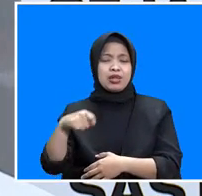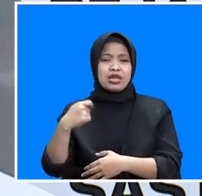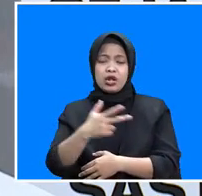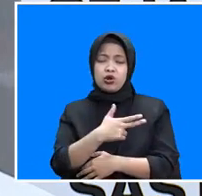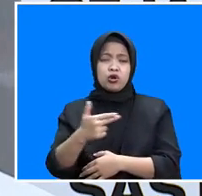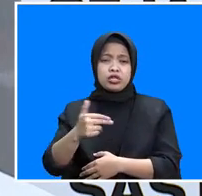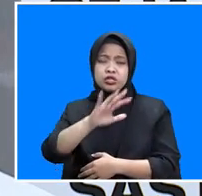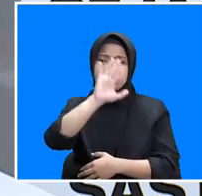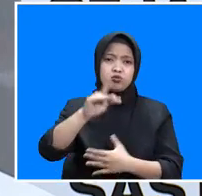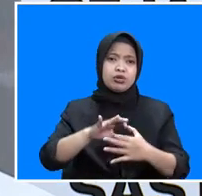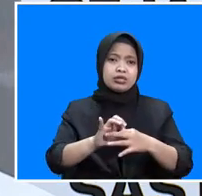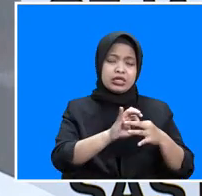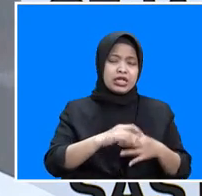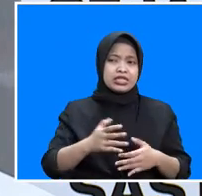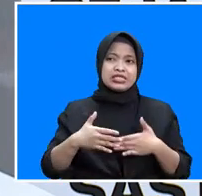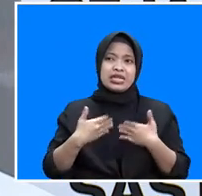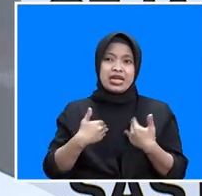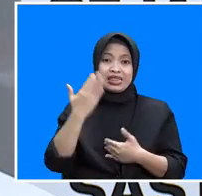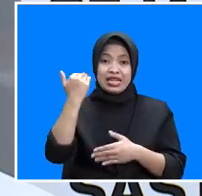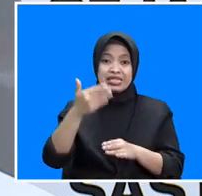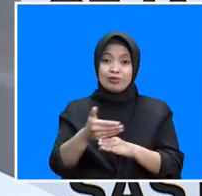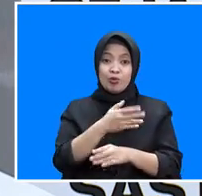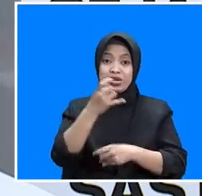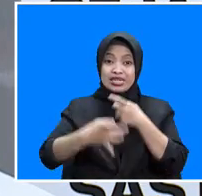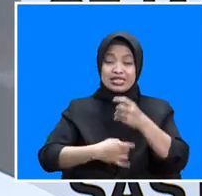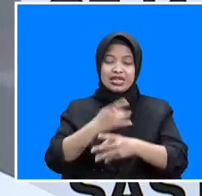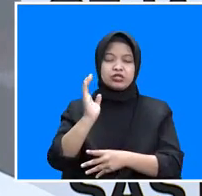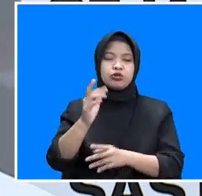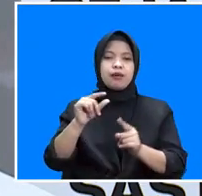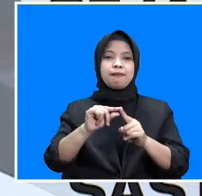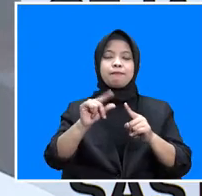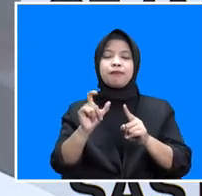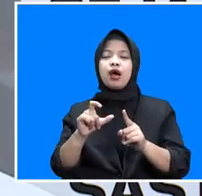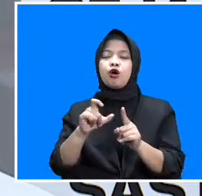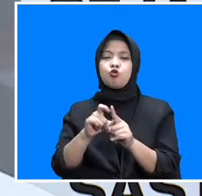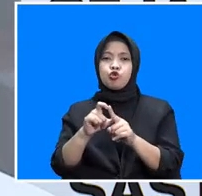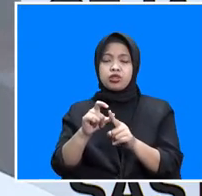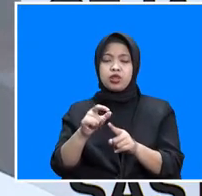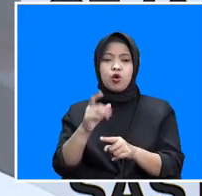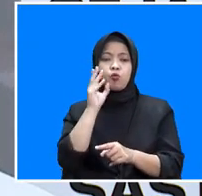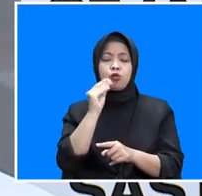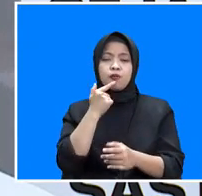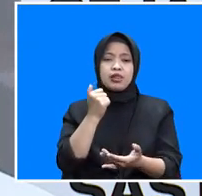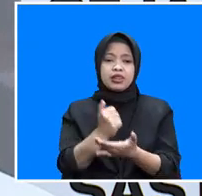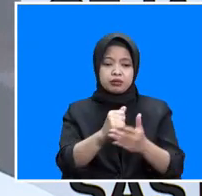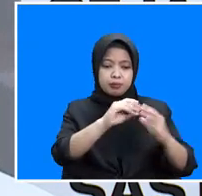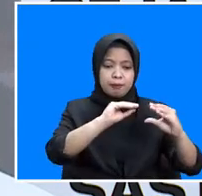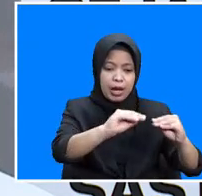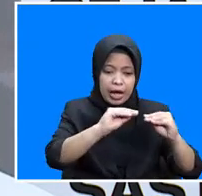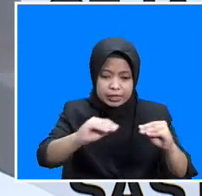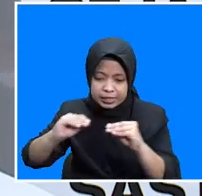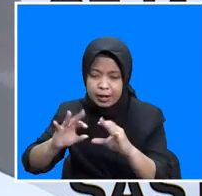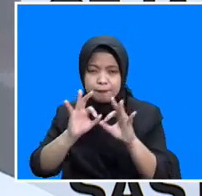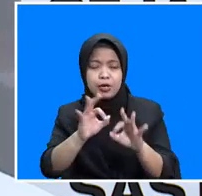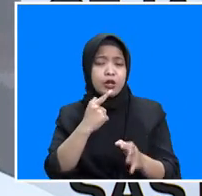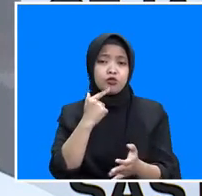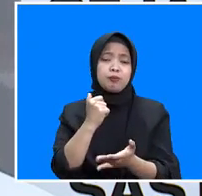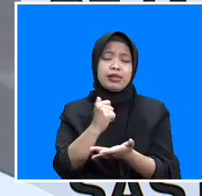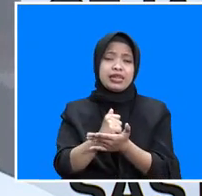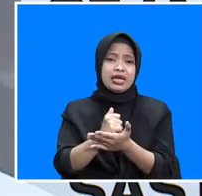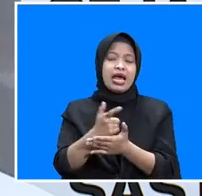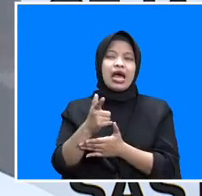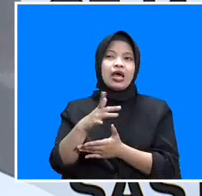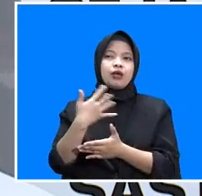early childhood is so critical and is such an impactful investment. And I think for Indonesia context, it's probably one of the